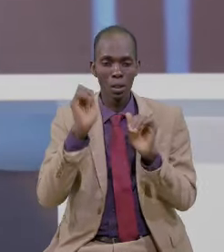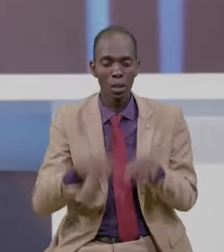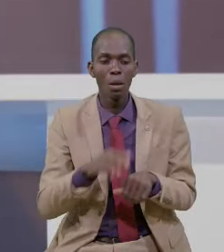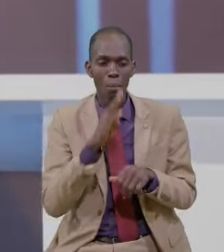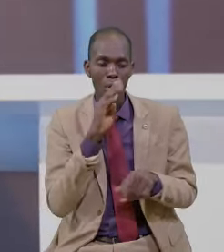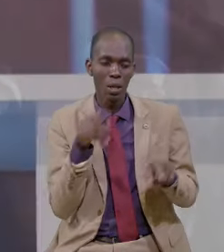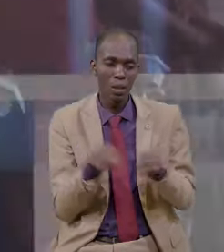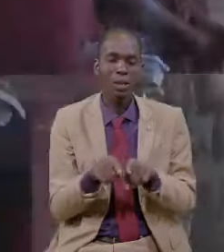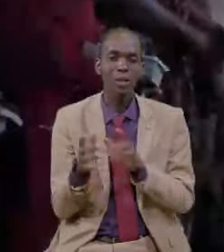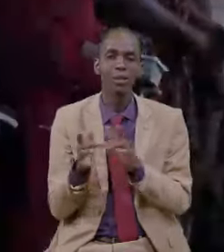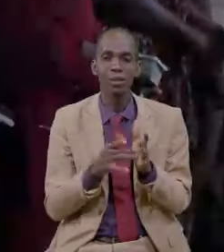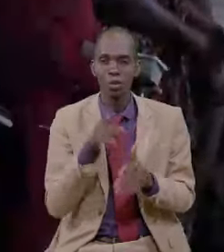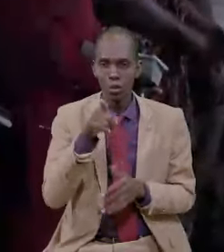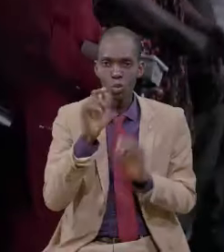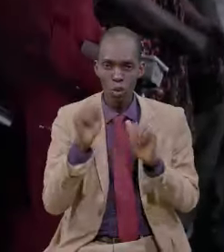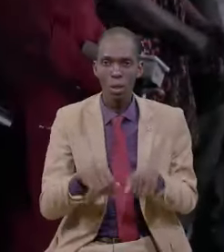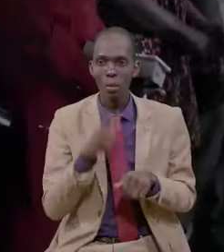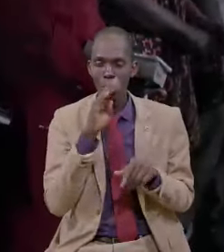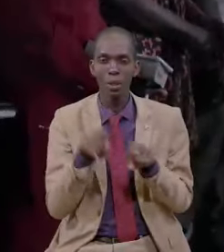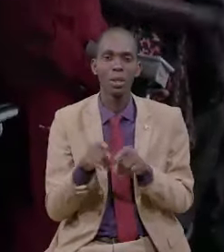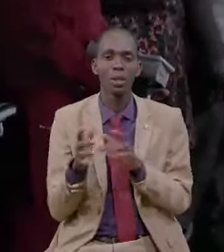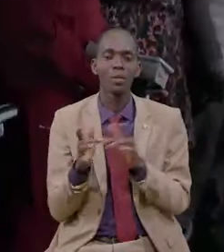him. Yes. I will be